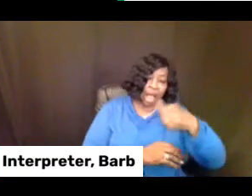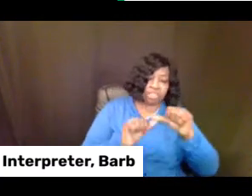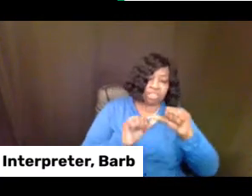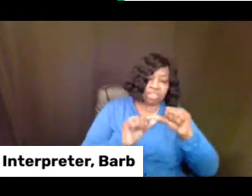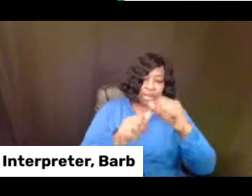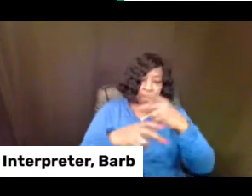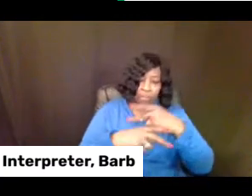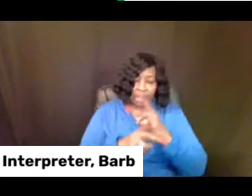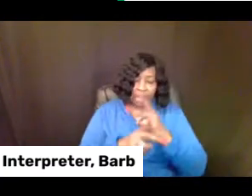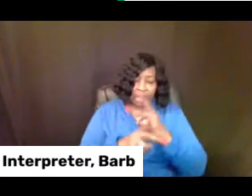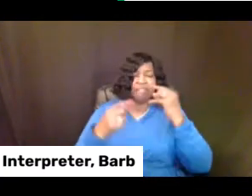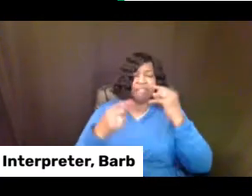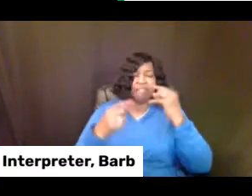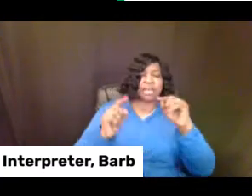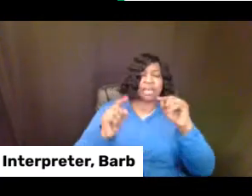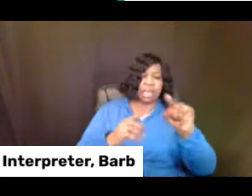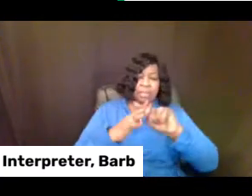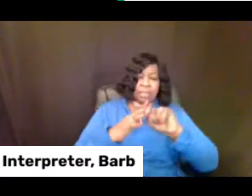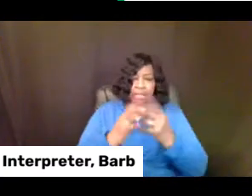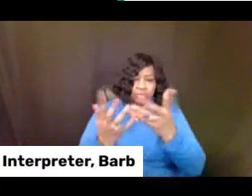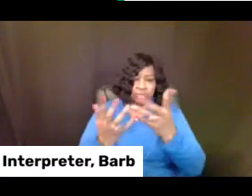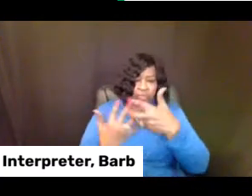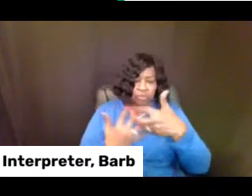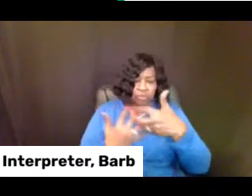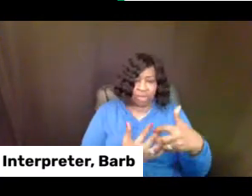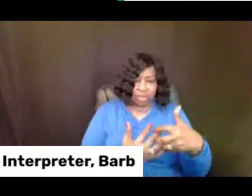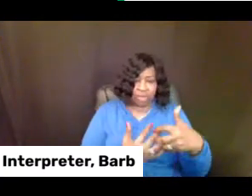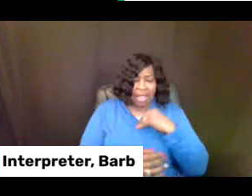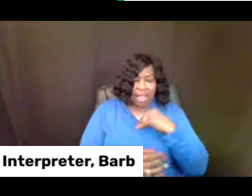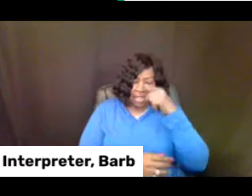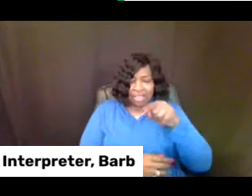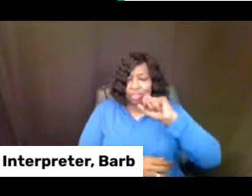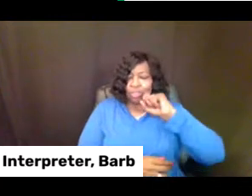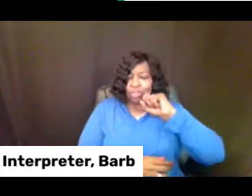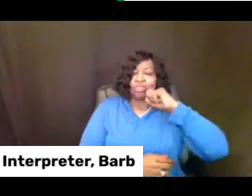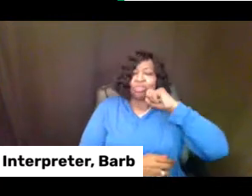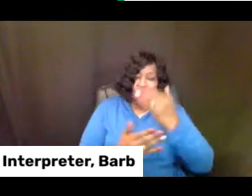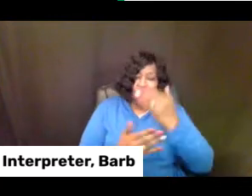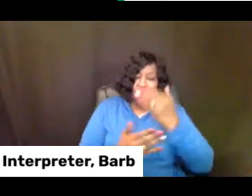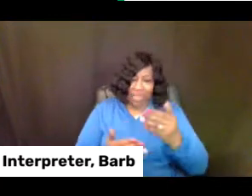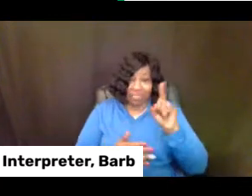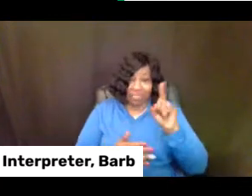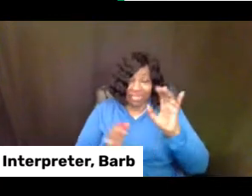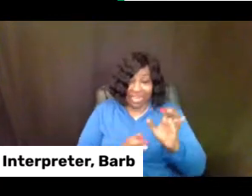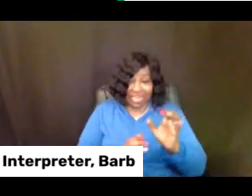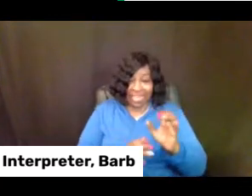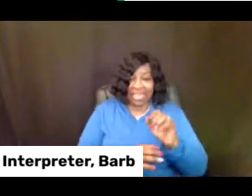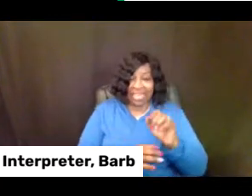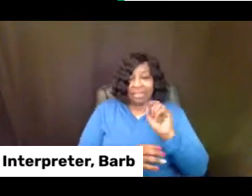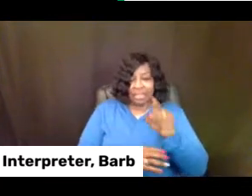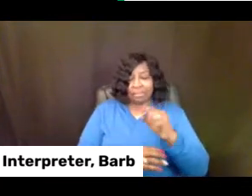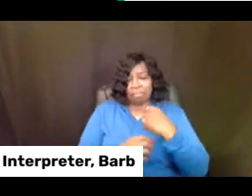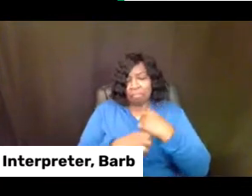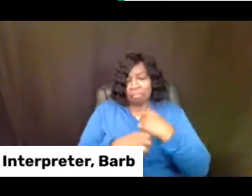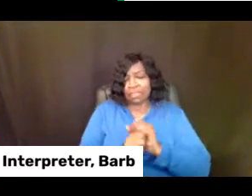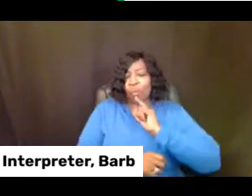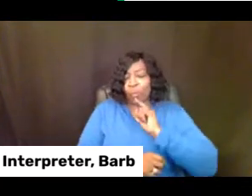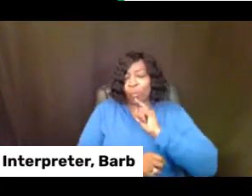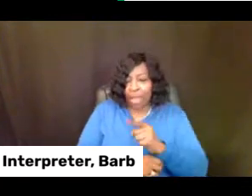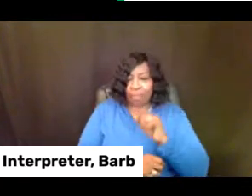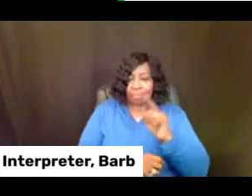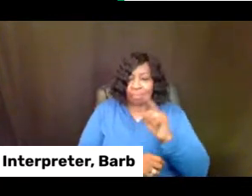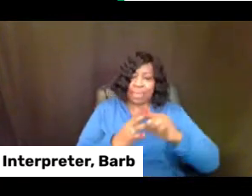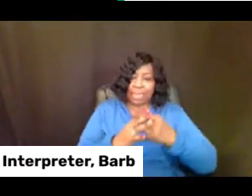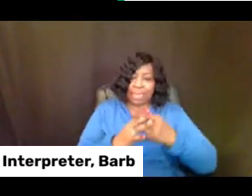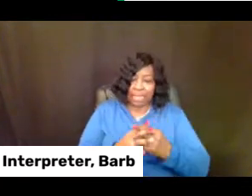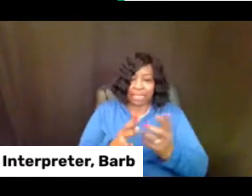then finally, they've begun to integrate, and I think this is one of the coolest things they've done because it makes it so real. They've begun to integrate